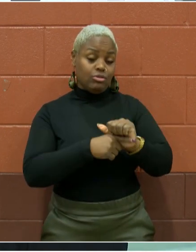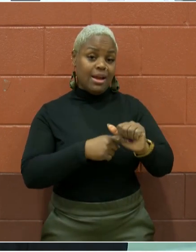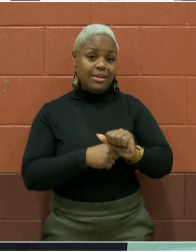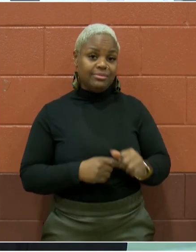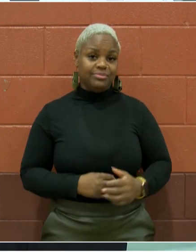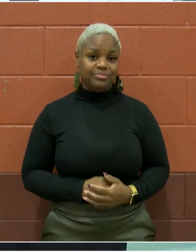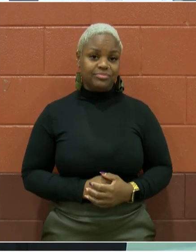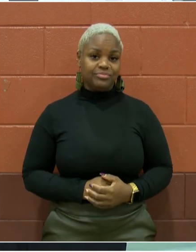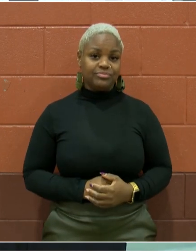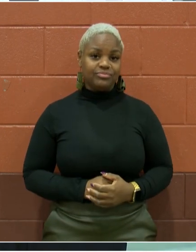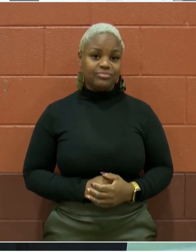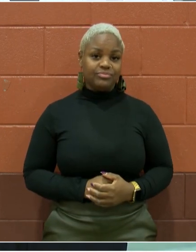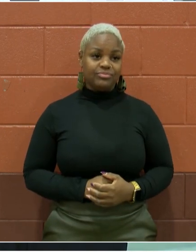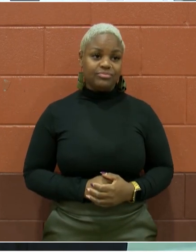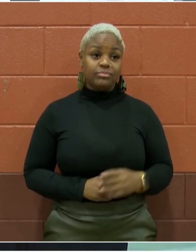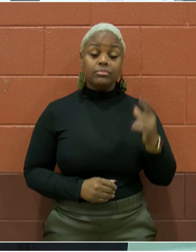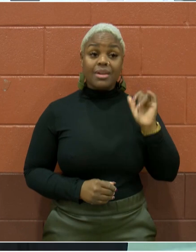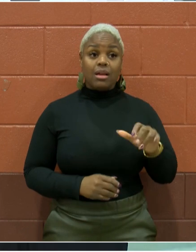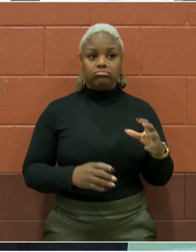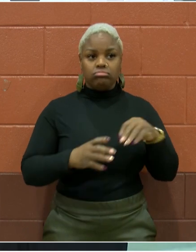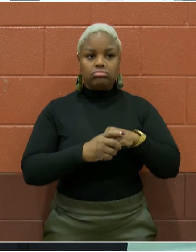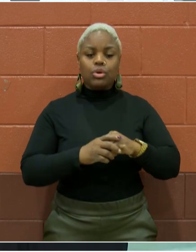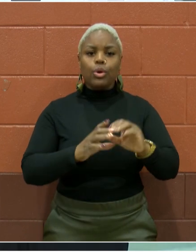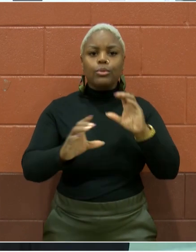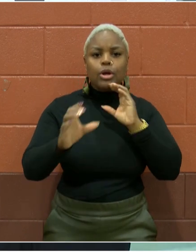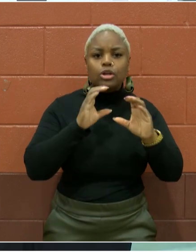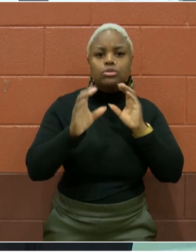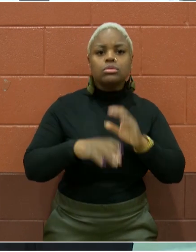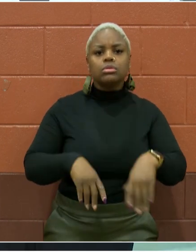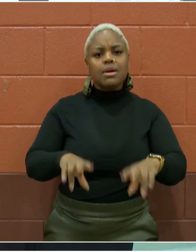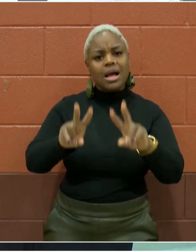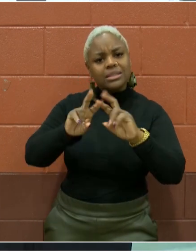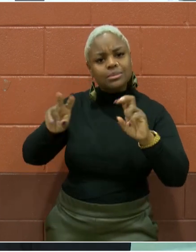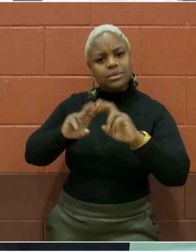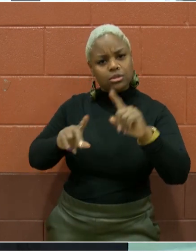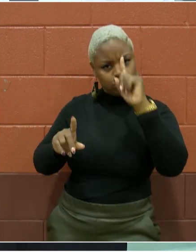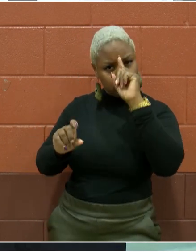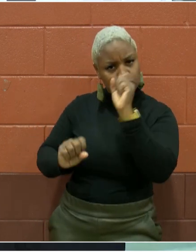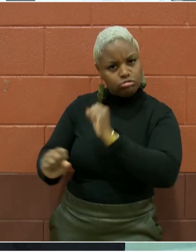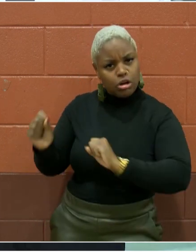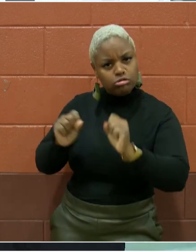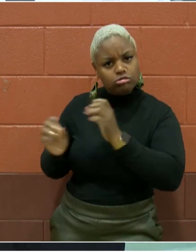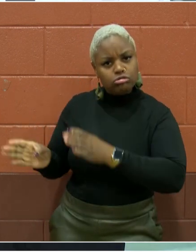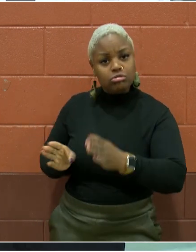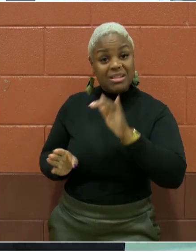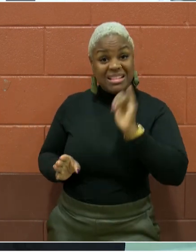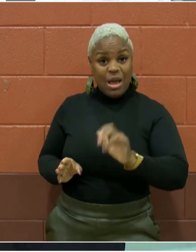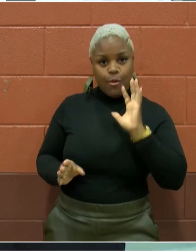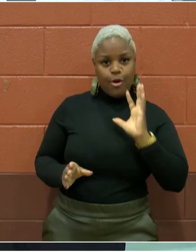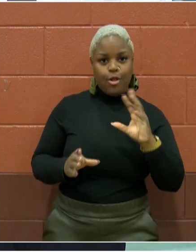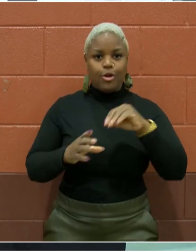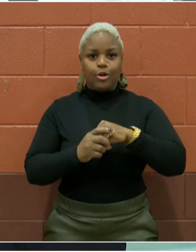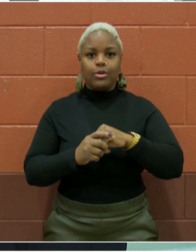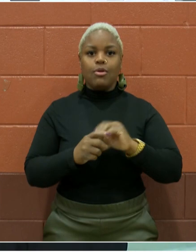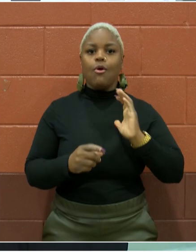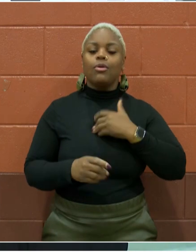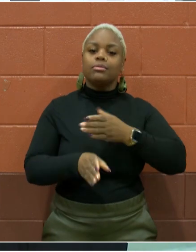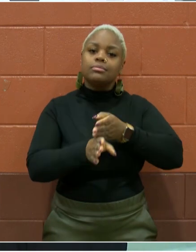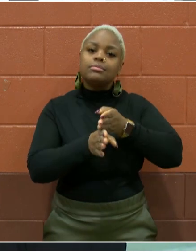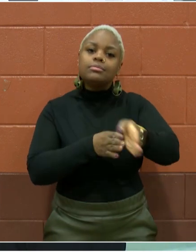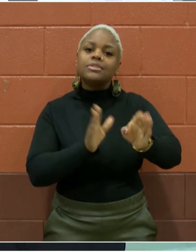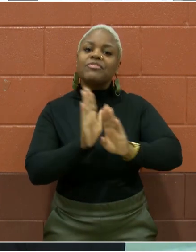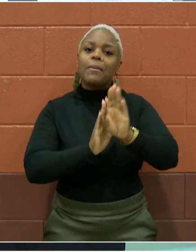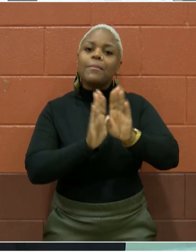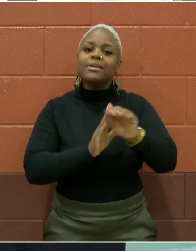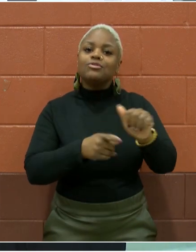program known as ICAT as part of our 2024 professional development training. The ICAT training, which is seen as a